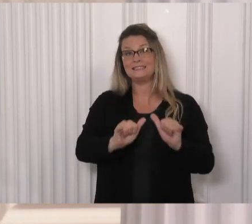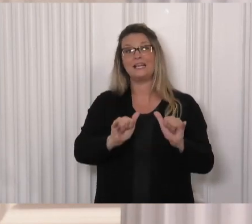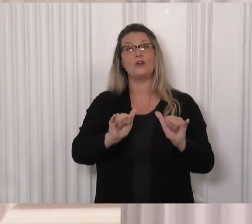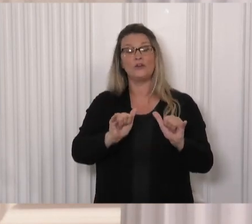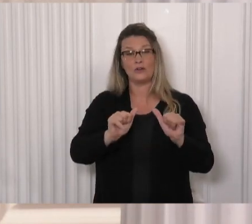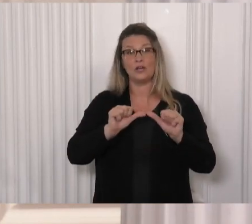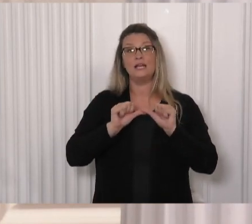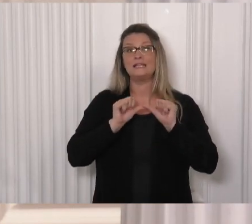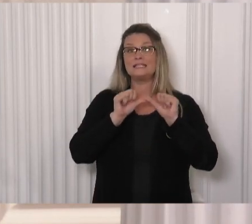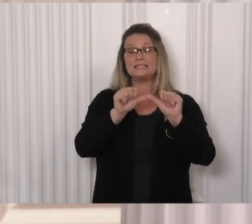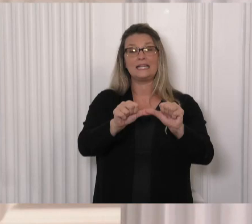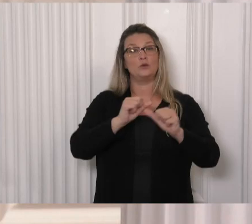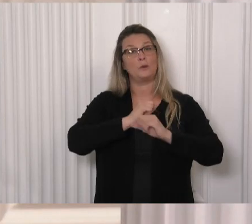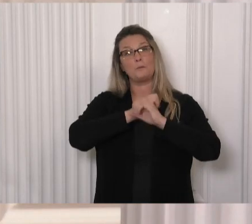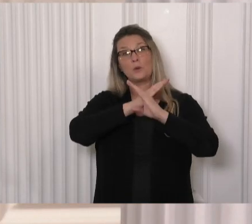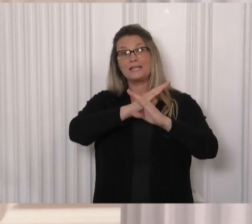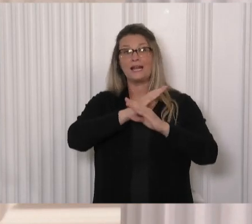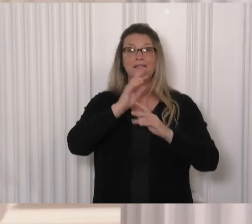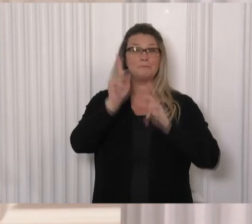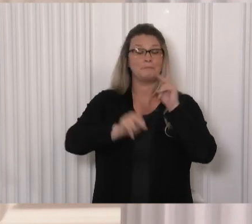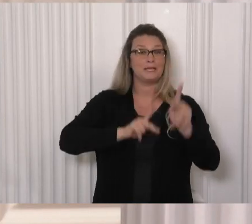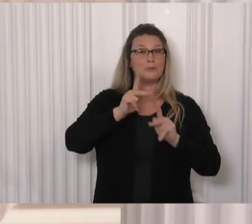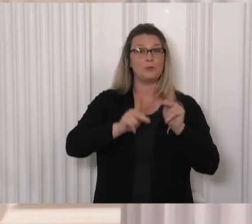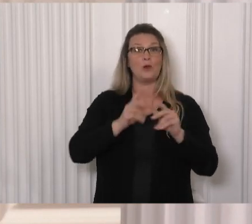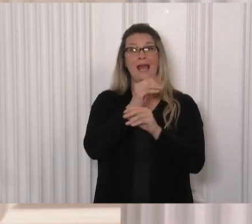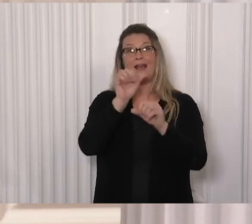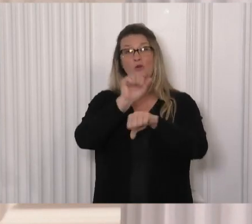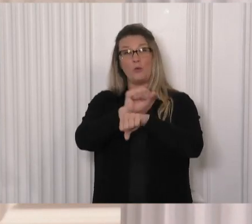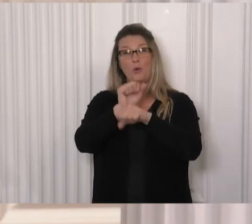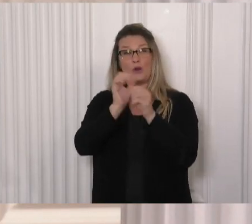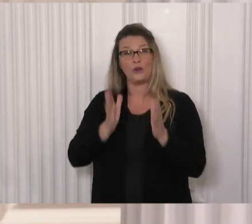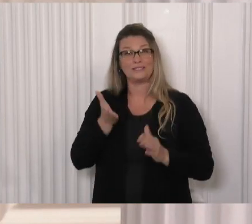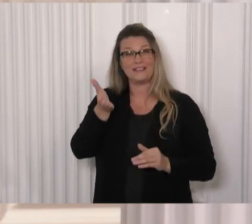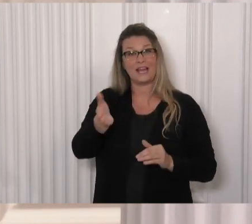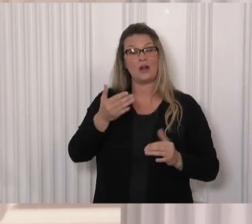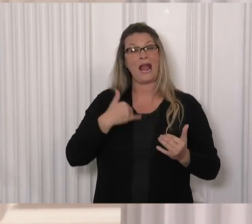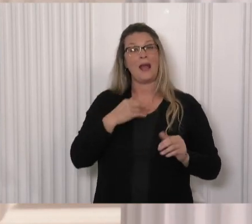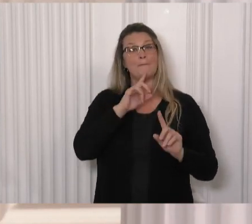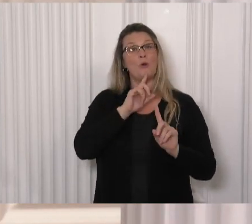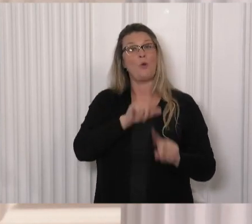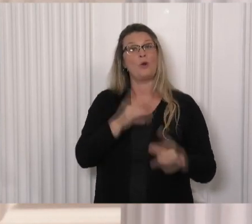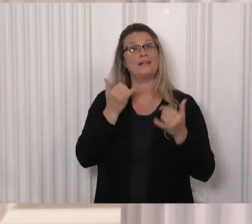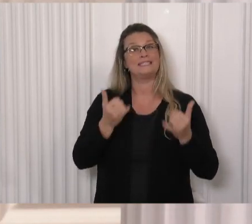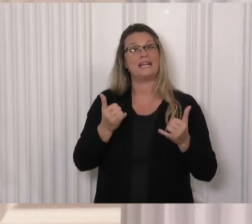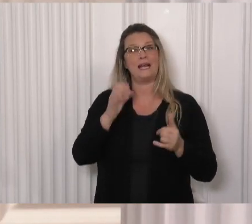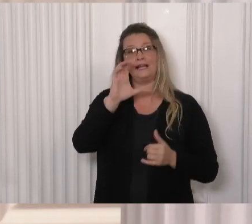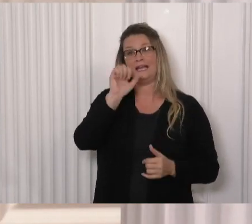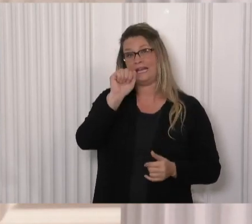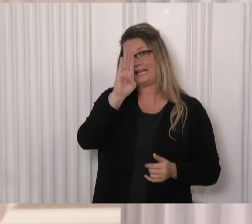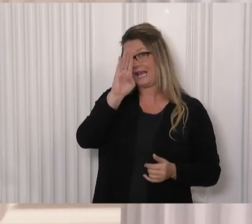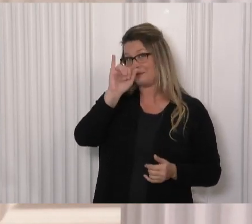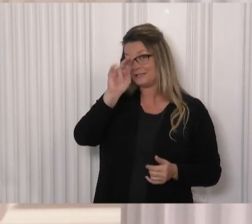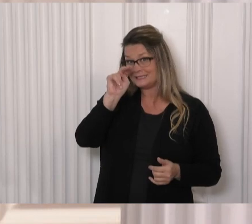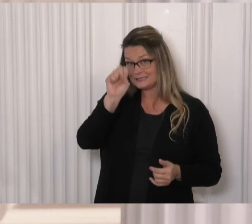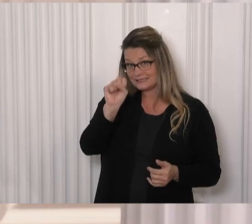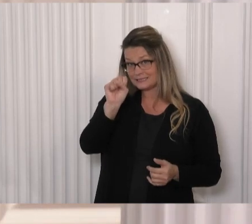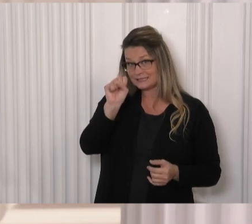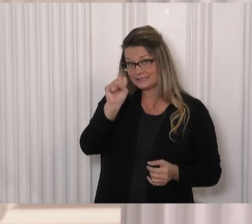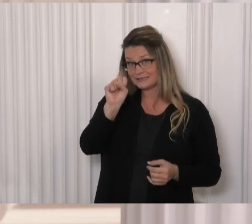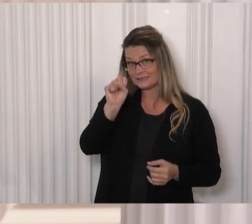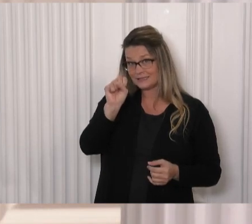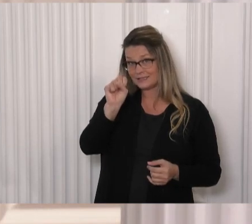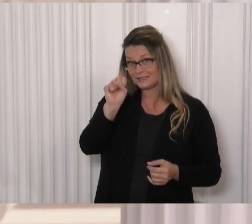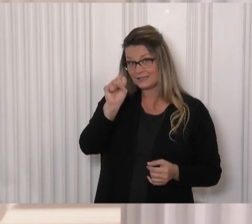protecting our citizens and the safety of our workers, I am ordering today that our cabins, which we left